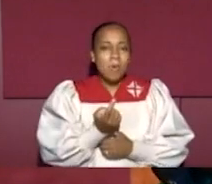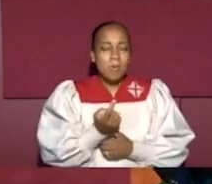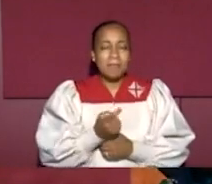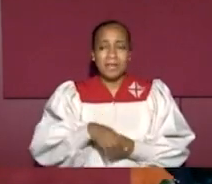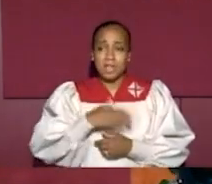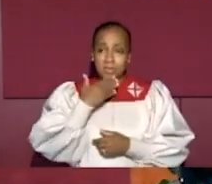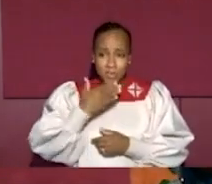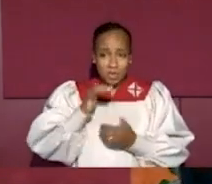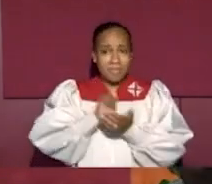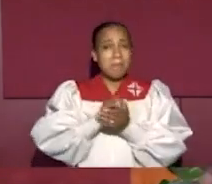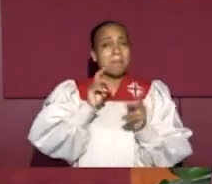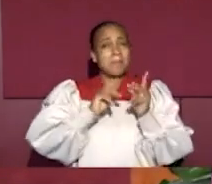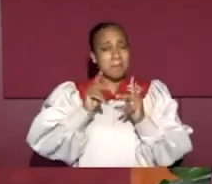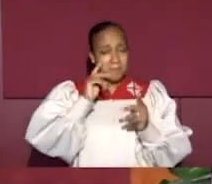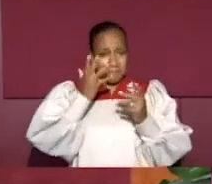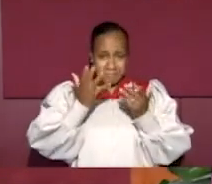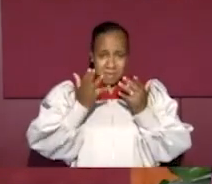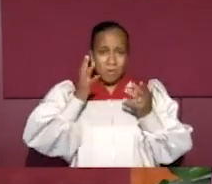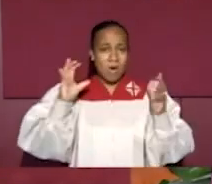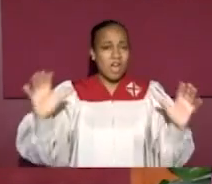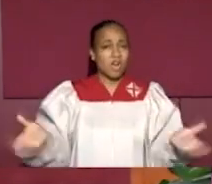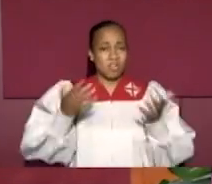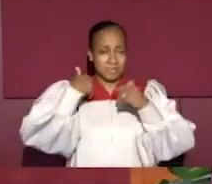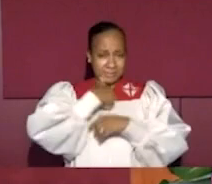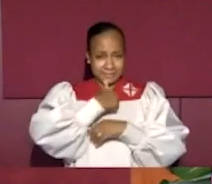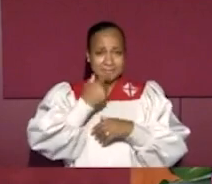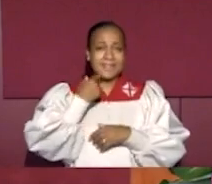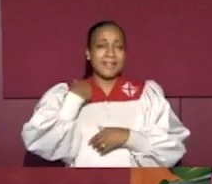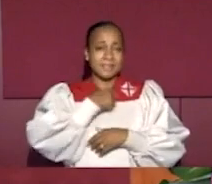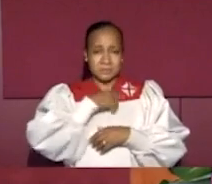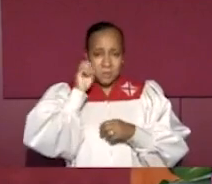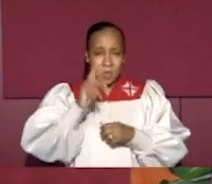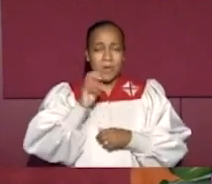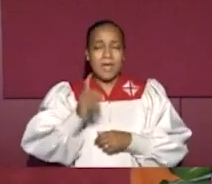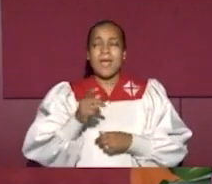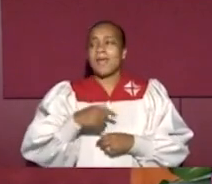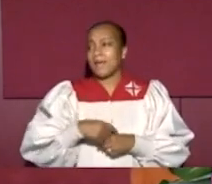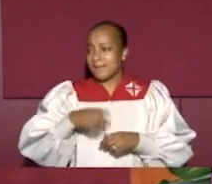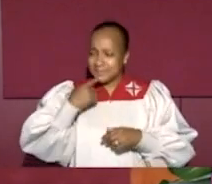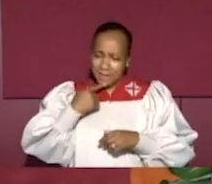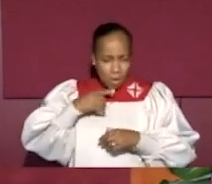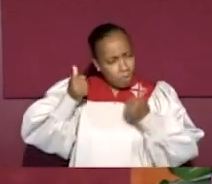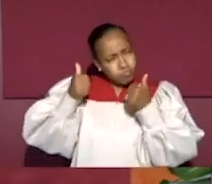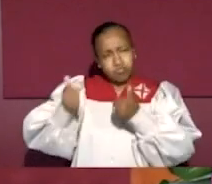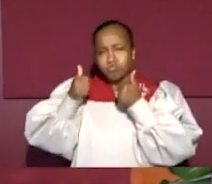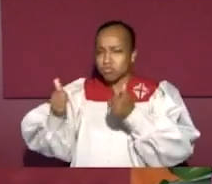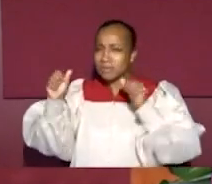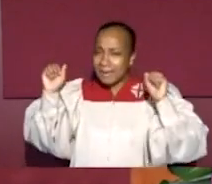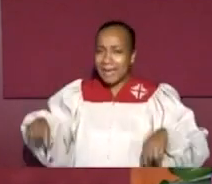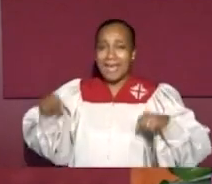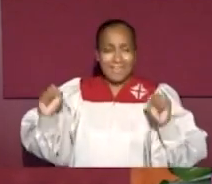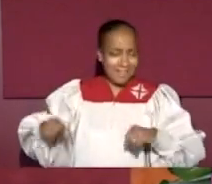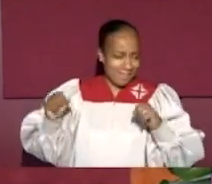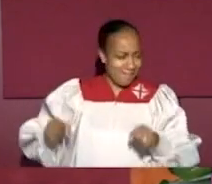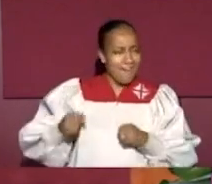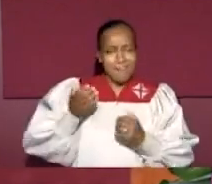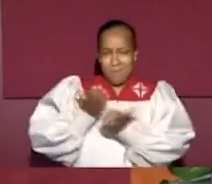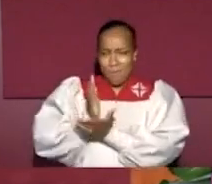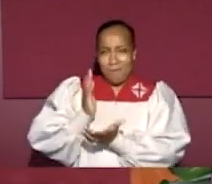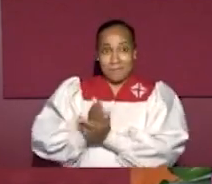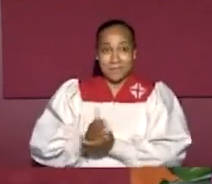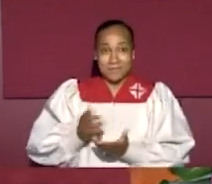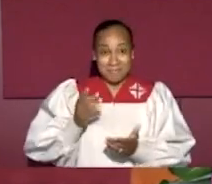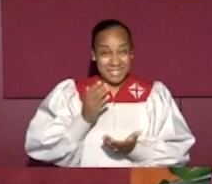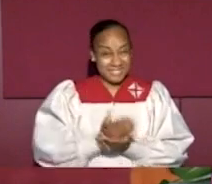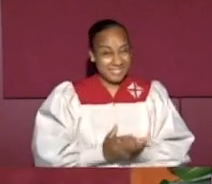It's good that people may want to encourage us and tell us it's okay, and you know, you can do it, and you know, it's going to be all right. But